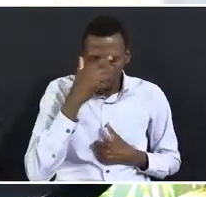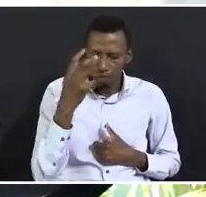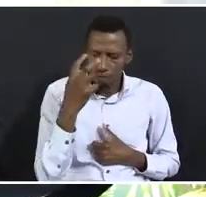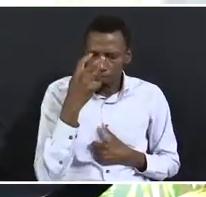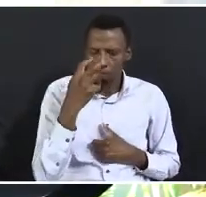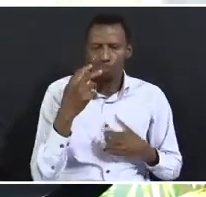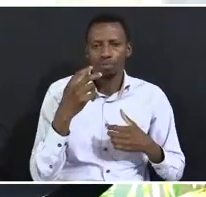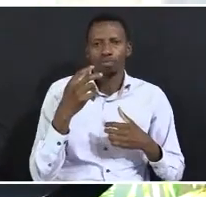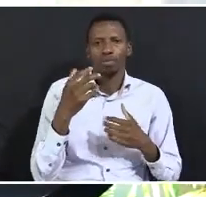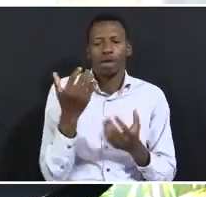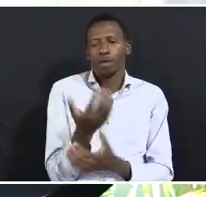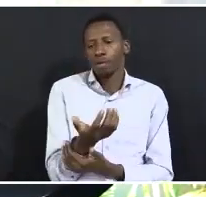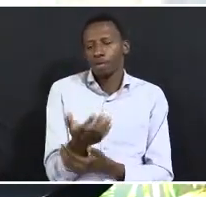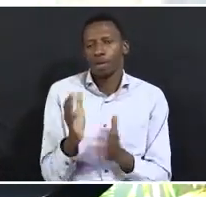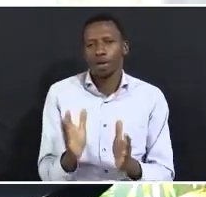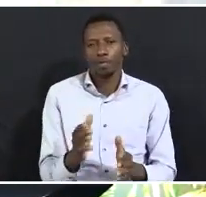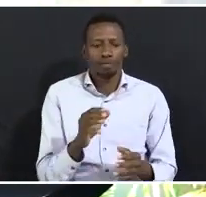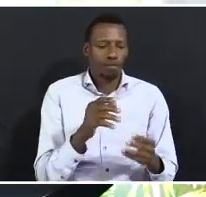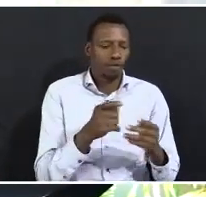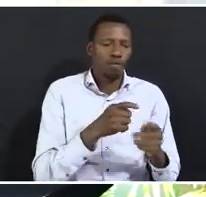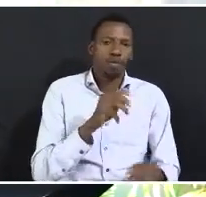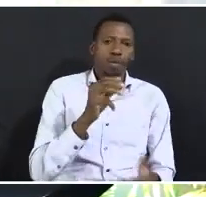According to Matthew